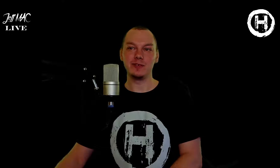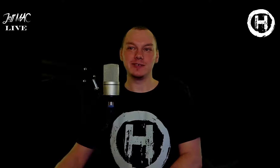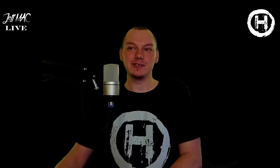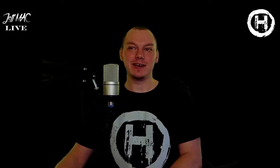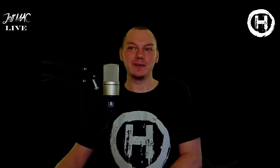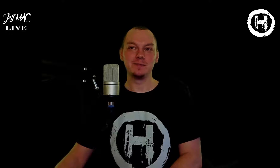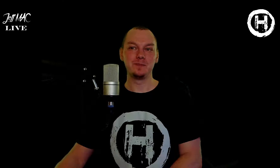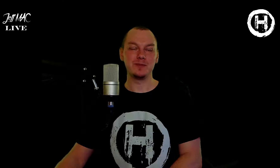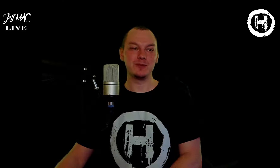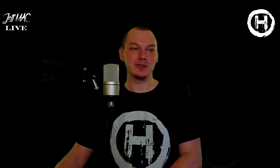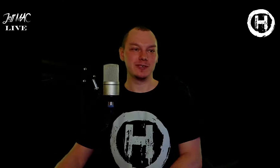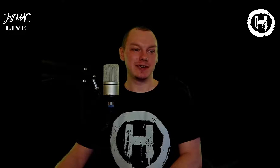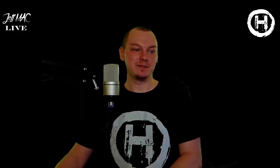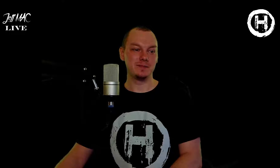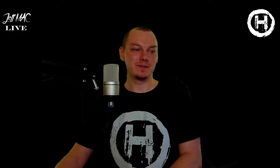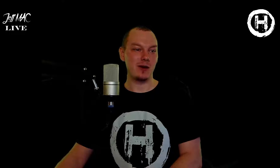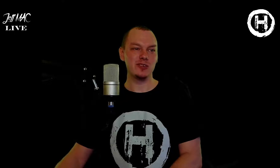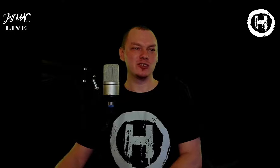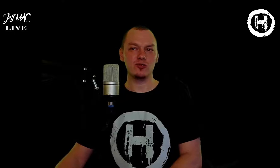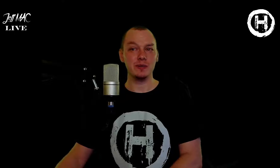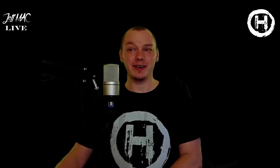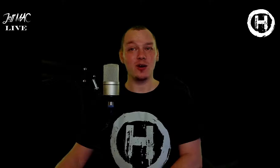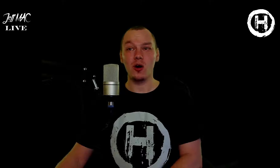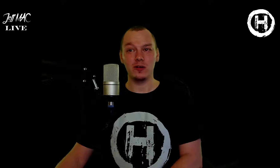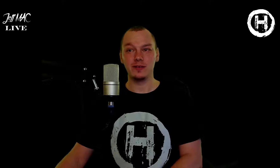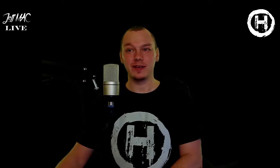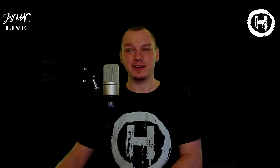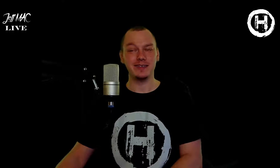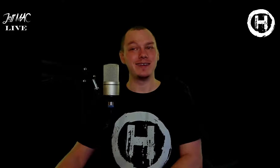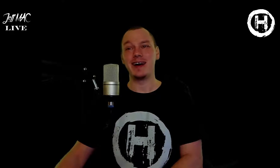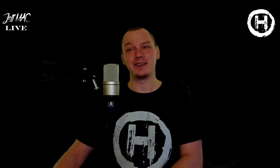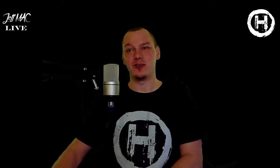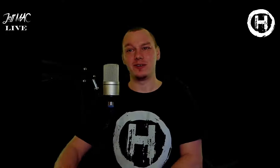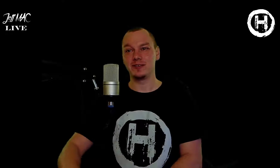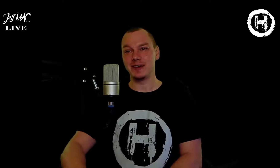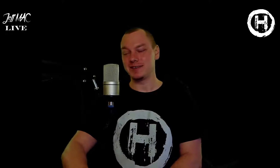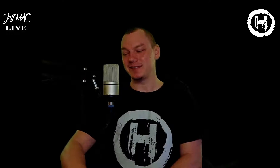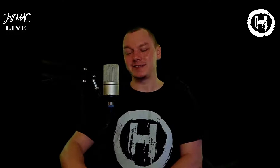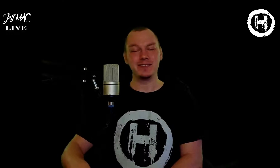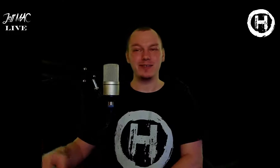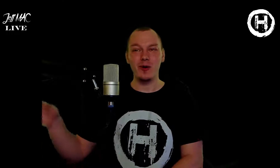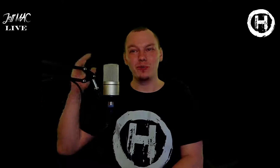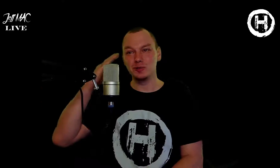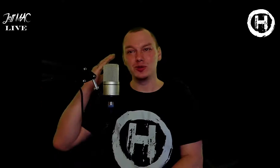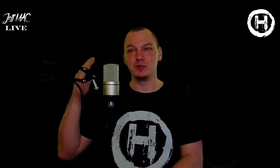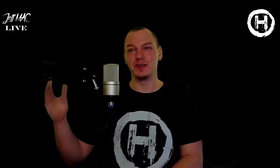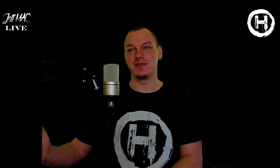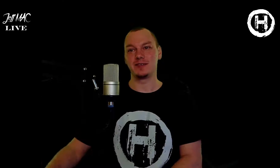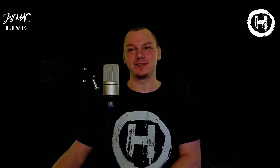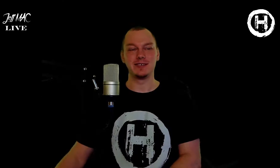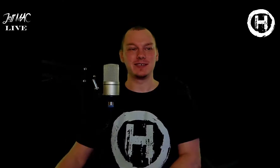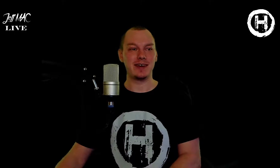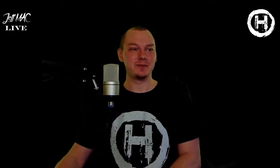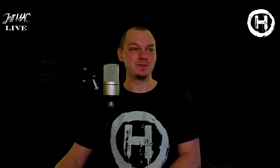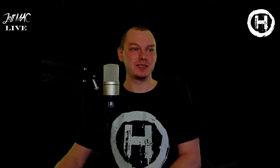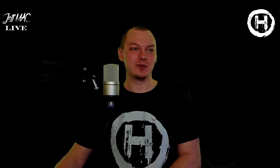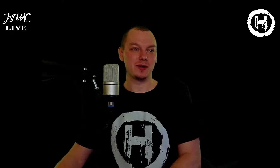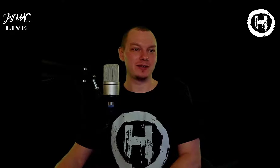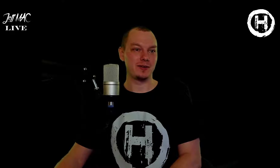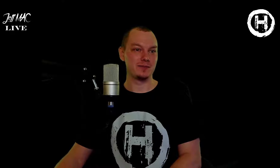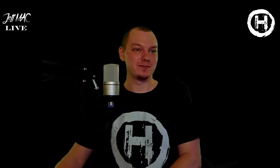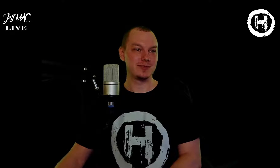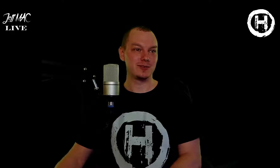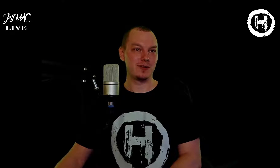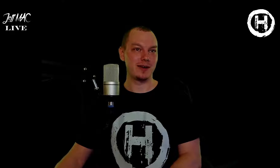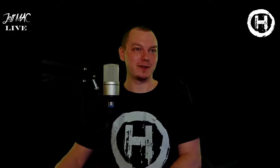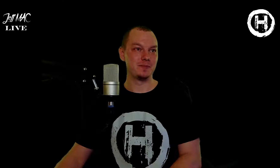having a really good day, a real good day. I wasn't screaming at all, like not at all, like almost blew a blood vessel in this eye. It's okay